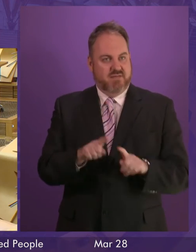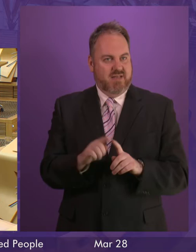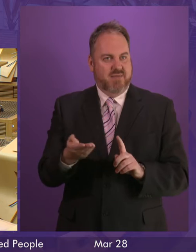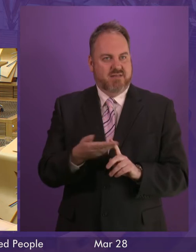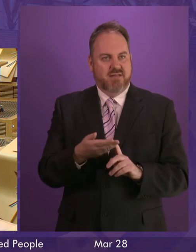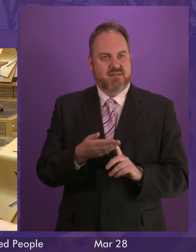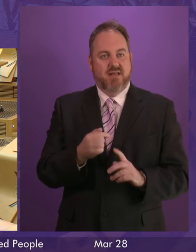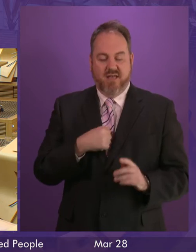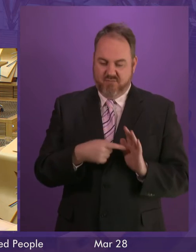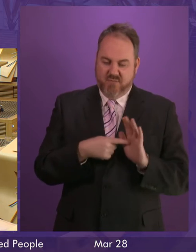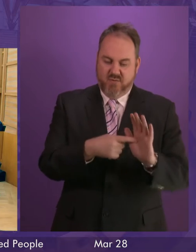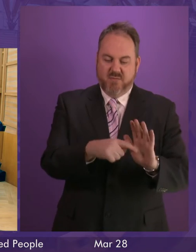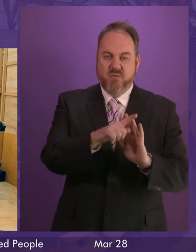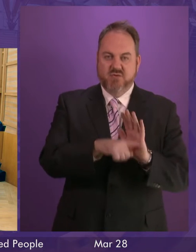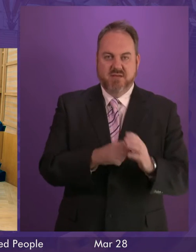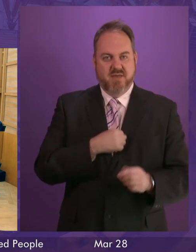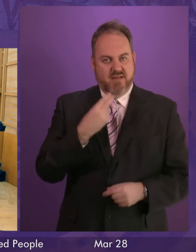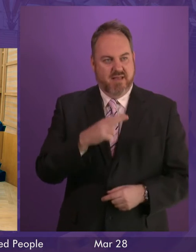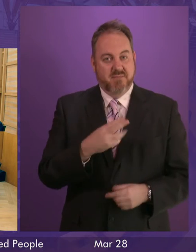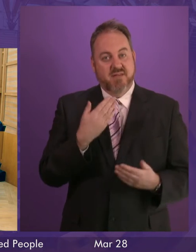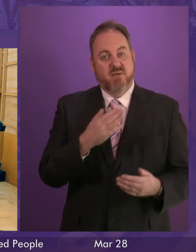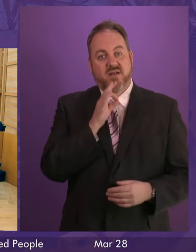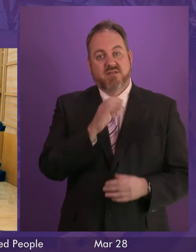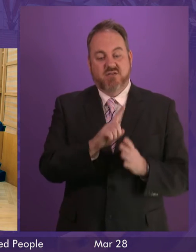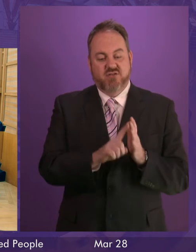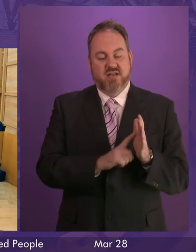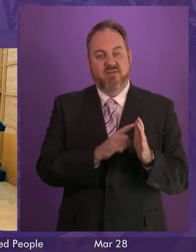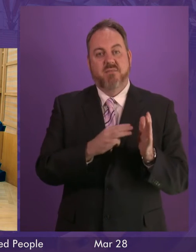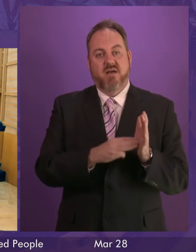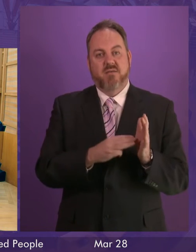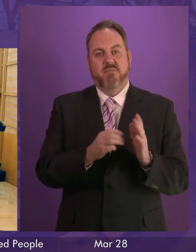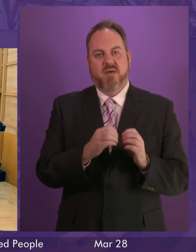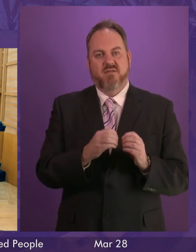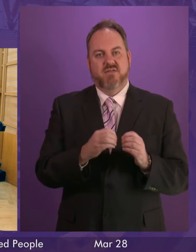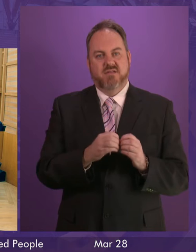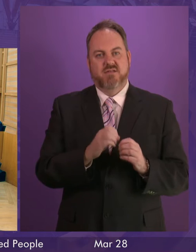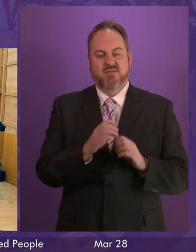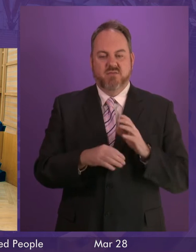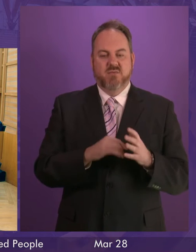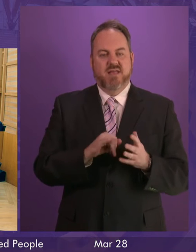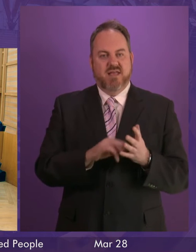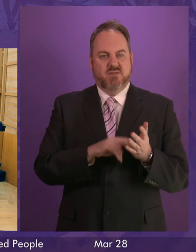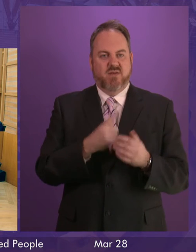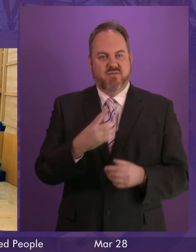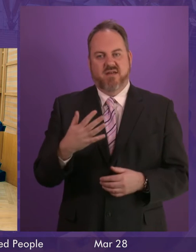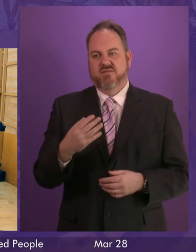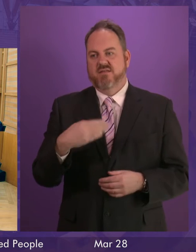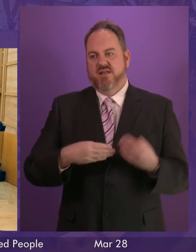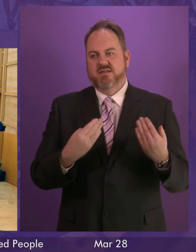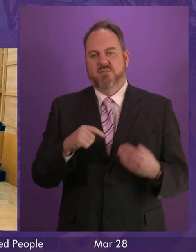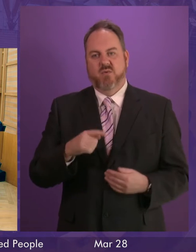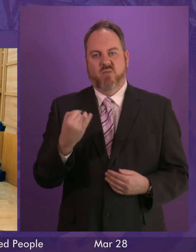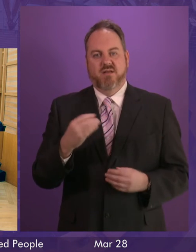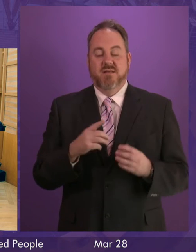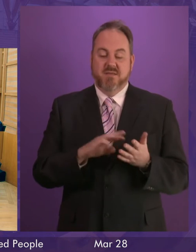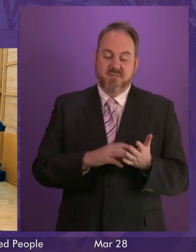Thank you very much. I now call on Jeremy Balfour to speak to and move amendment S5M16593.1. Mr